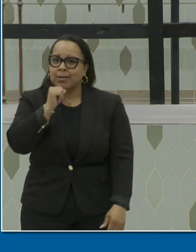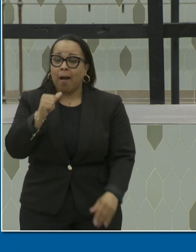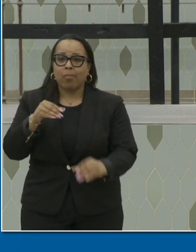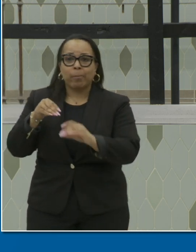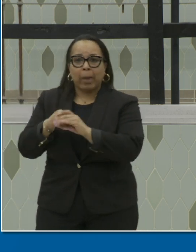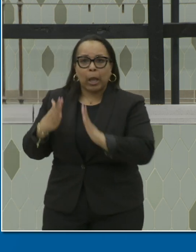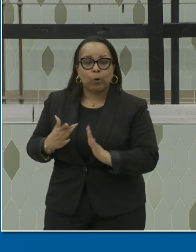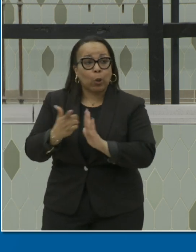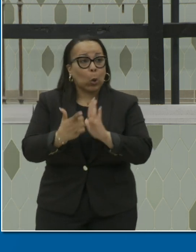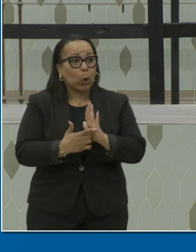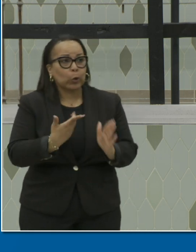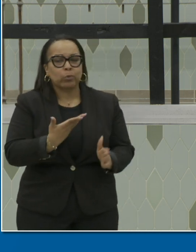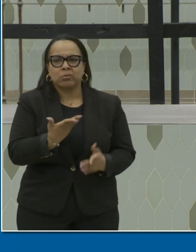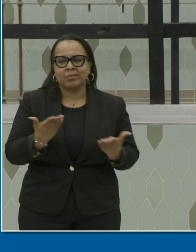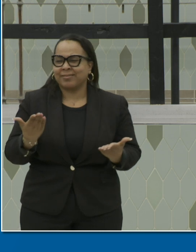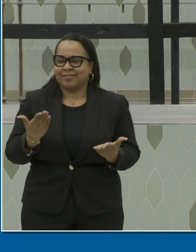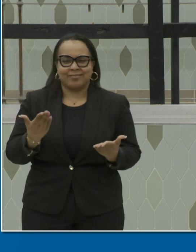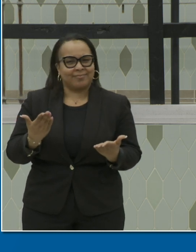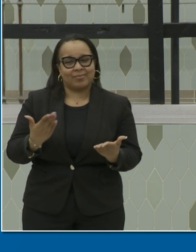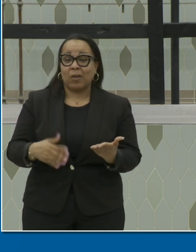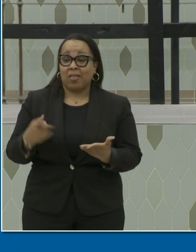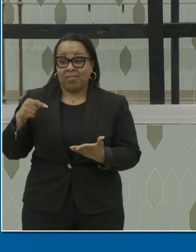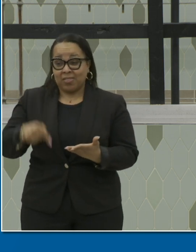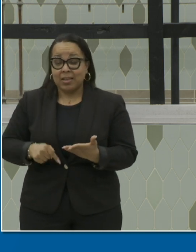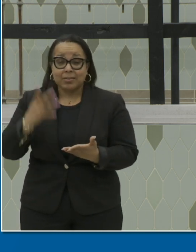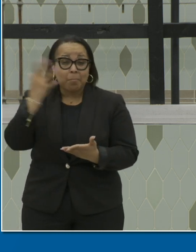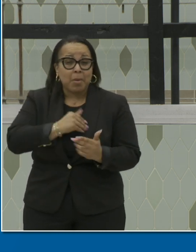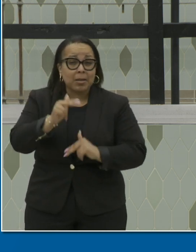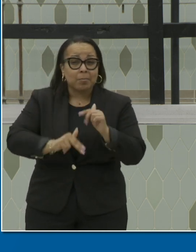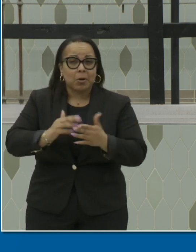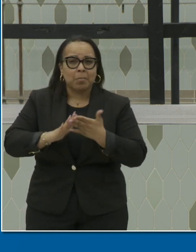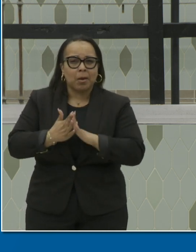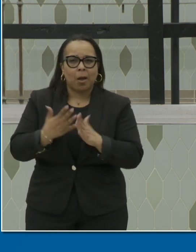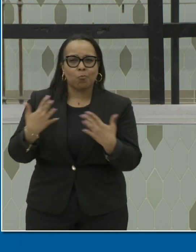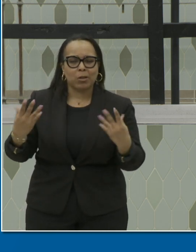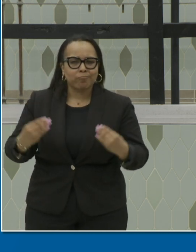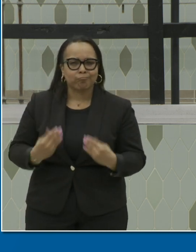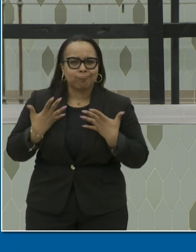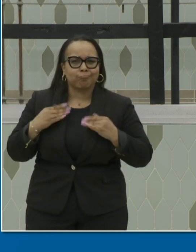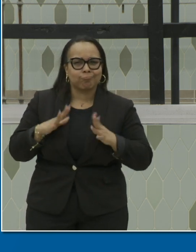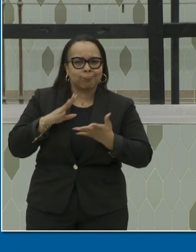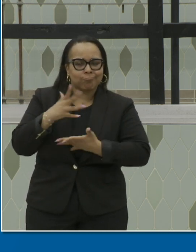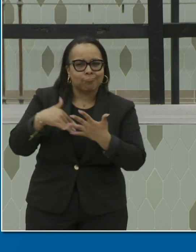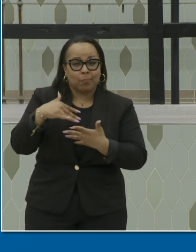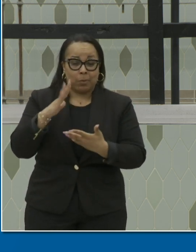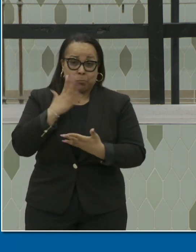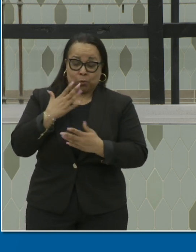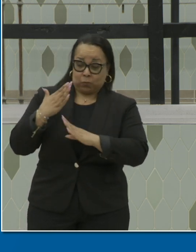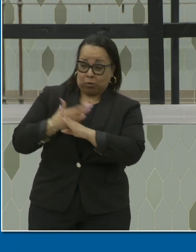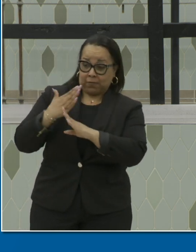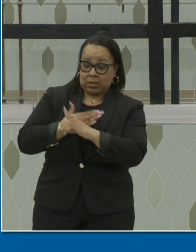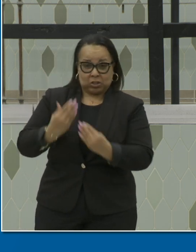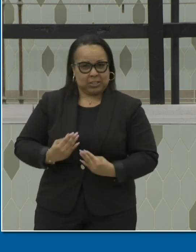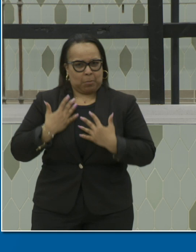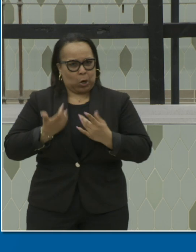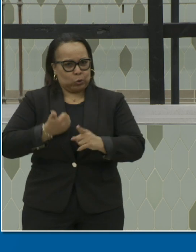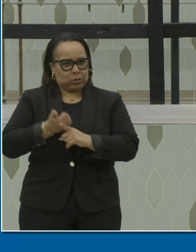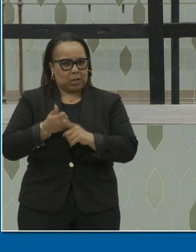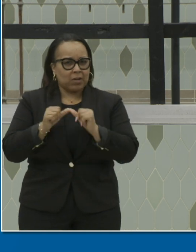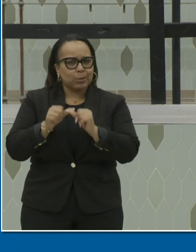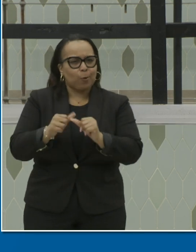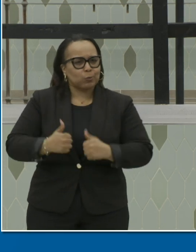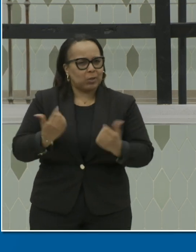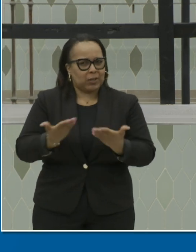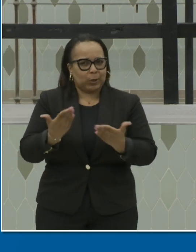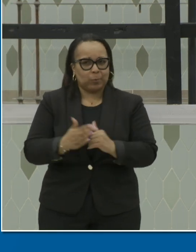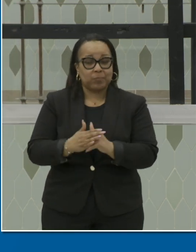bankers, not the lawyers, not anyone else, who will bring this amazing building to life. May its beautiful renovation inspire you as long as you live